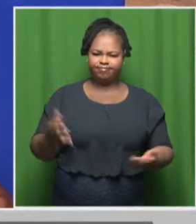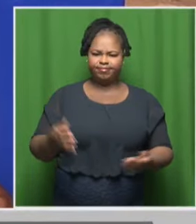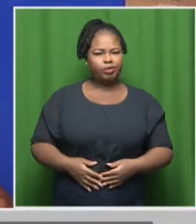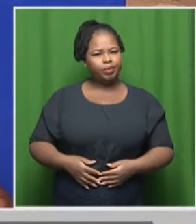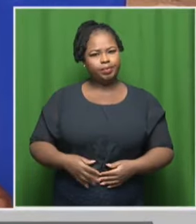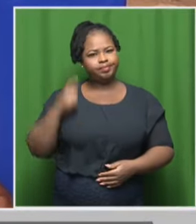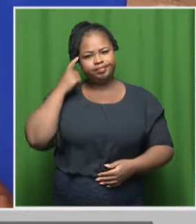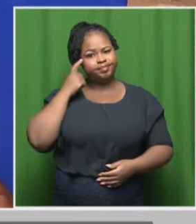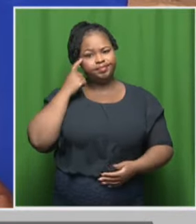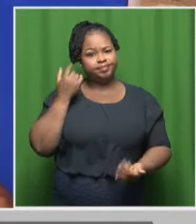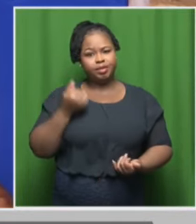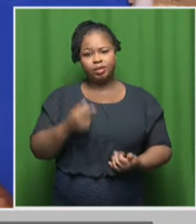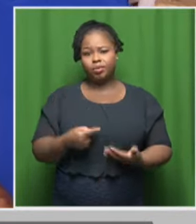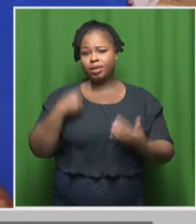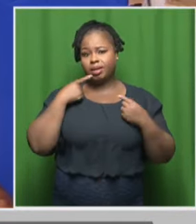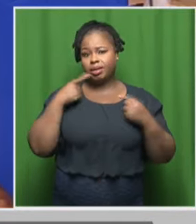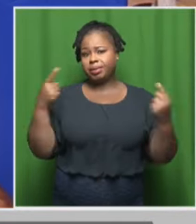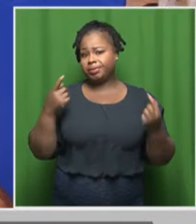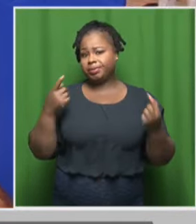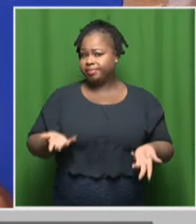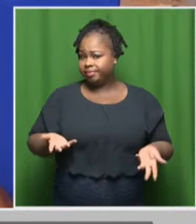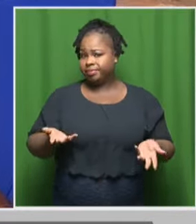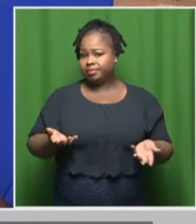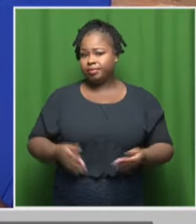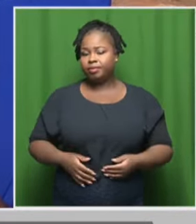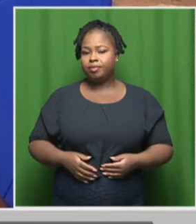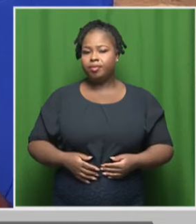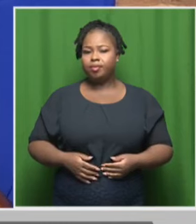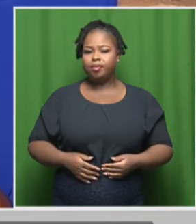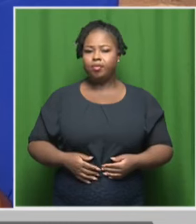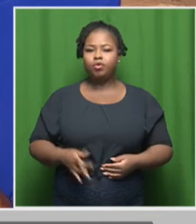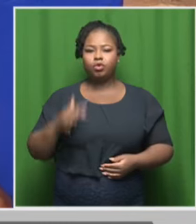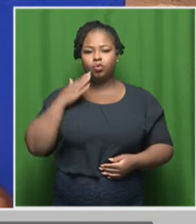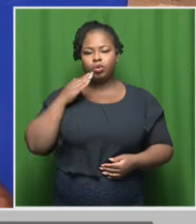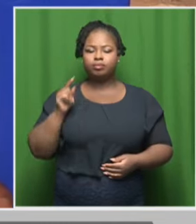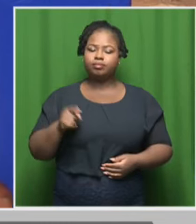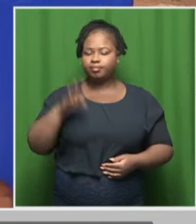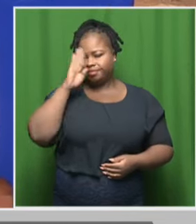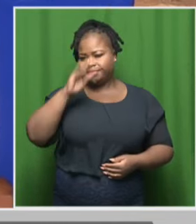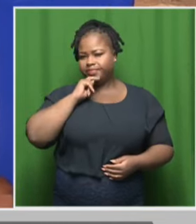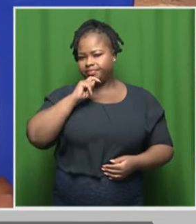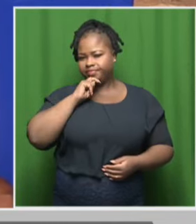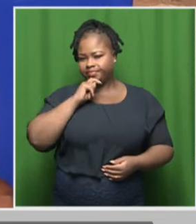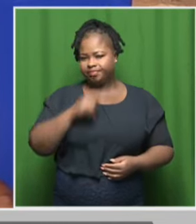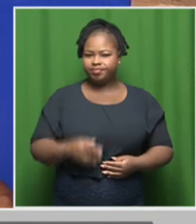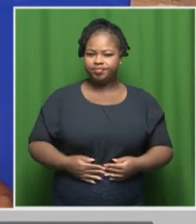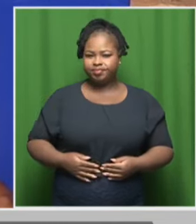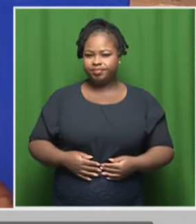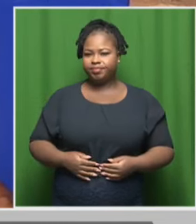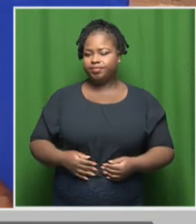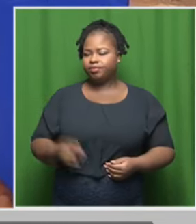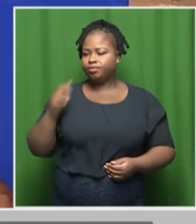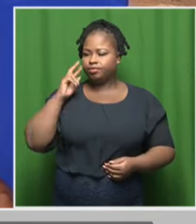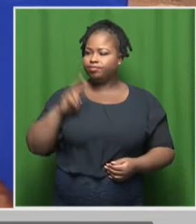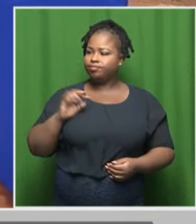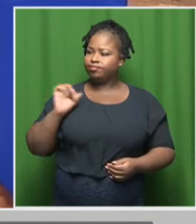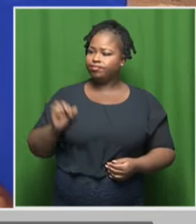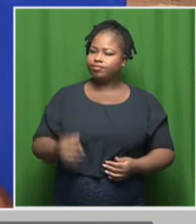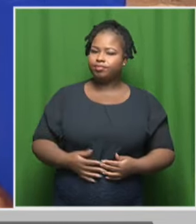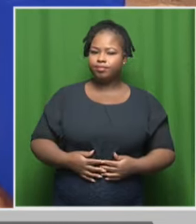what's going to be announced about it and how it can be affected through some of these announcements. Patricia, good morning to you. Give us your perspective from where you are.